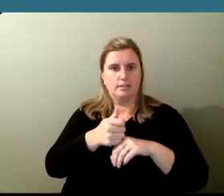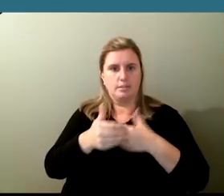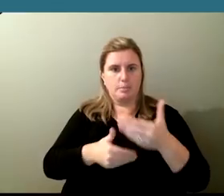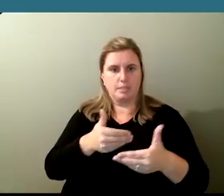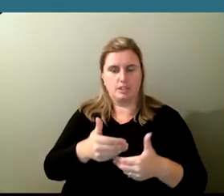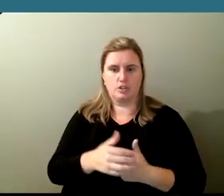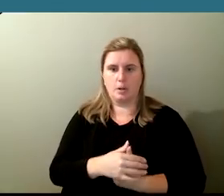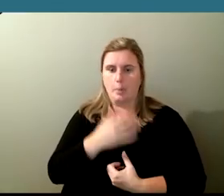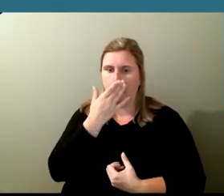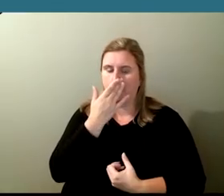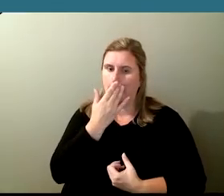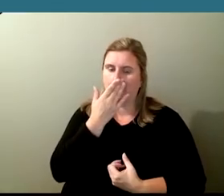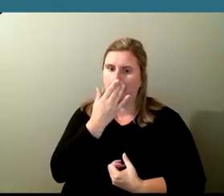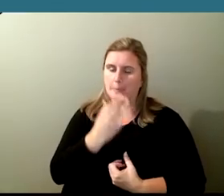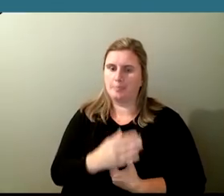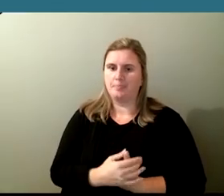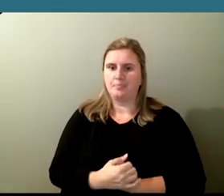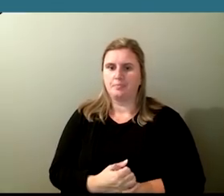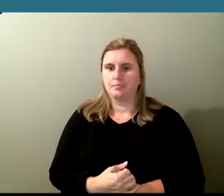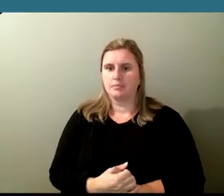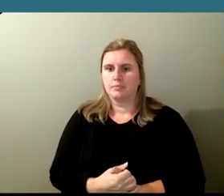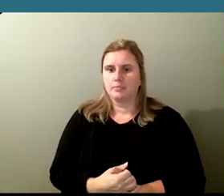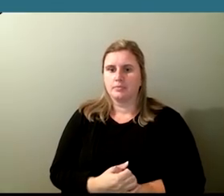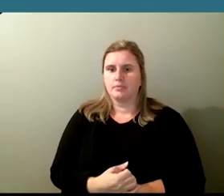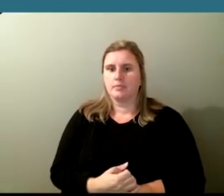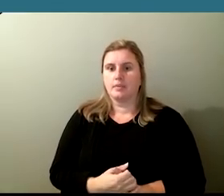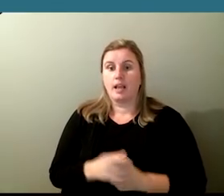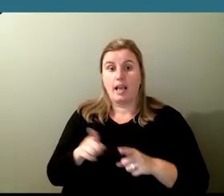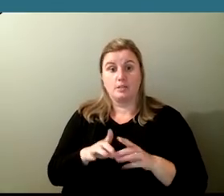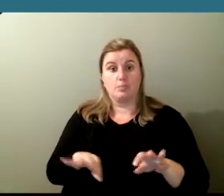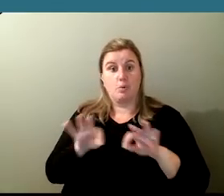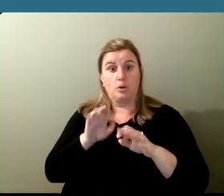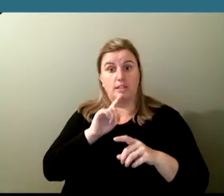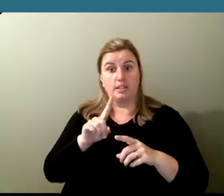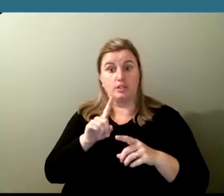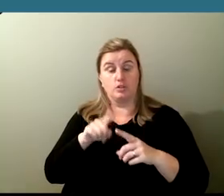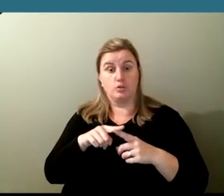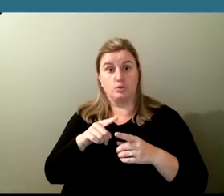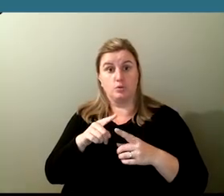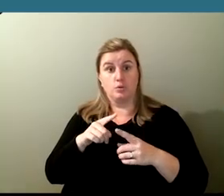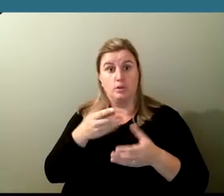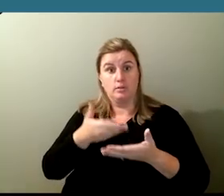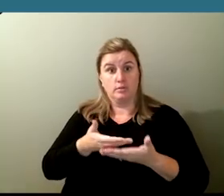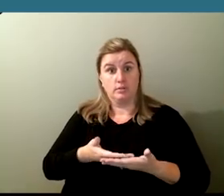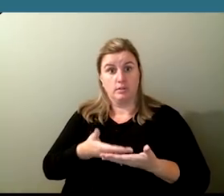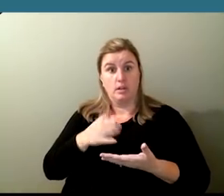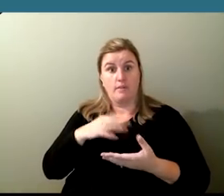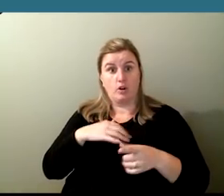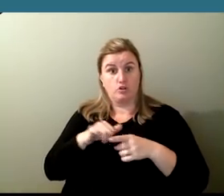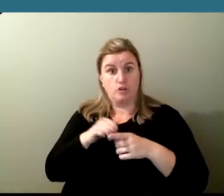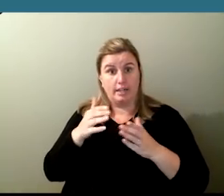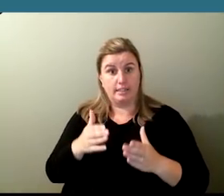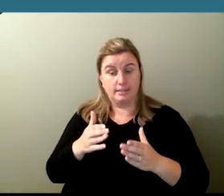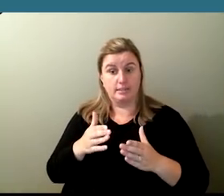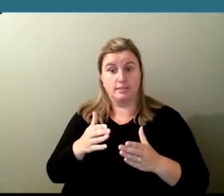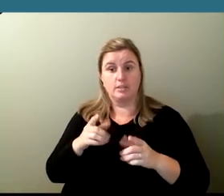As important as it is to evaluate the fidelity of our peer educators or of our trainees, it is